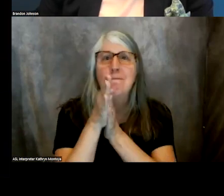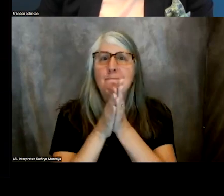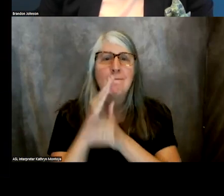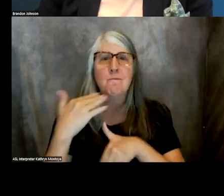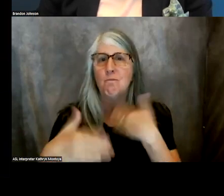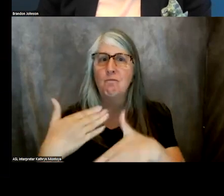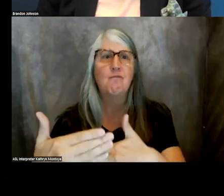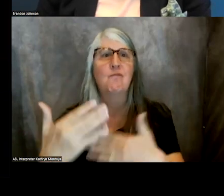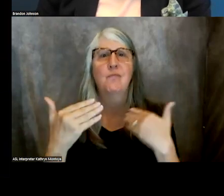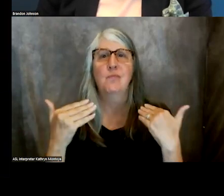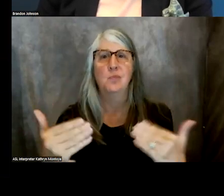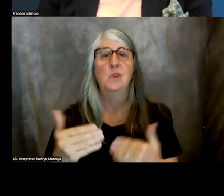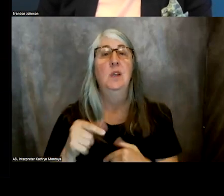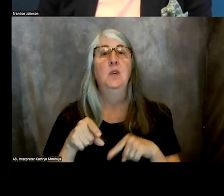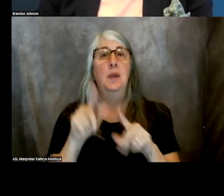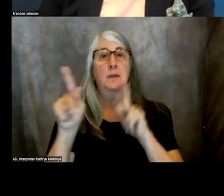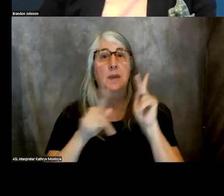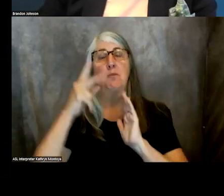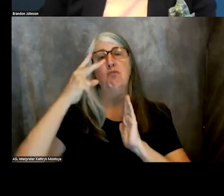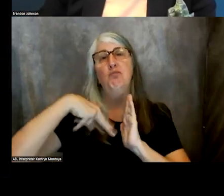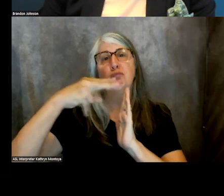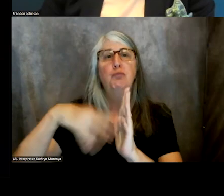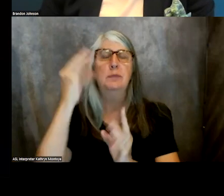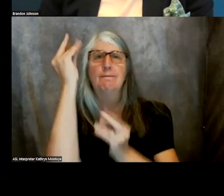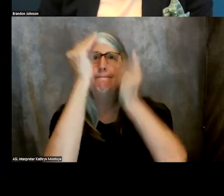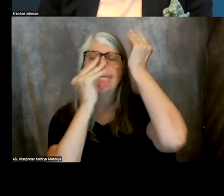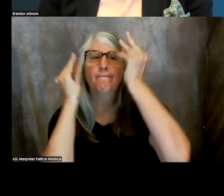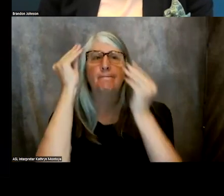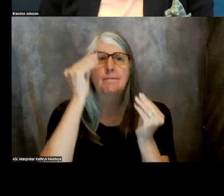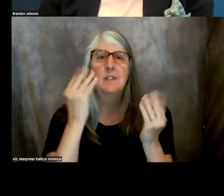folks are reading it, as folks are digesting it,